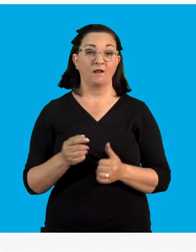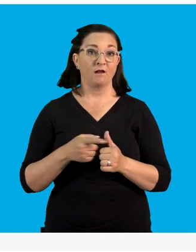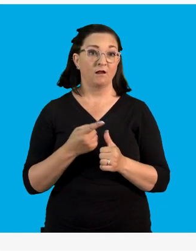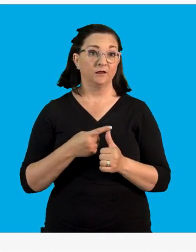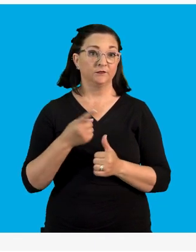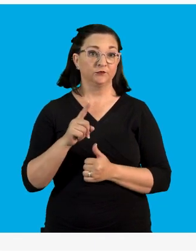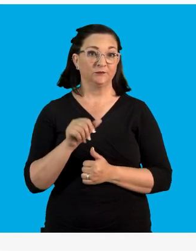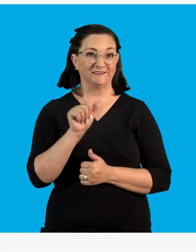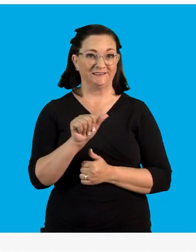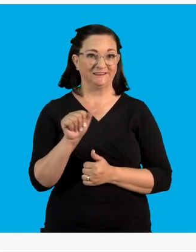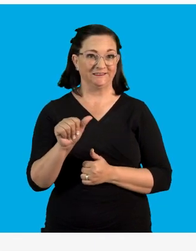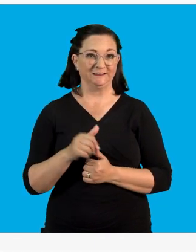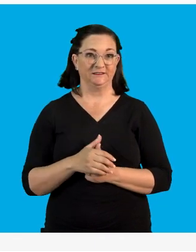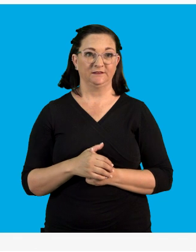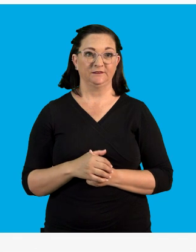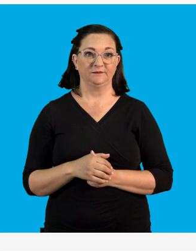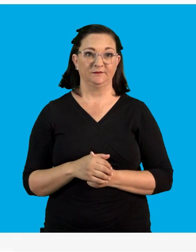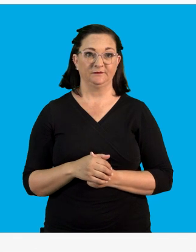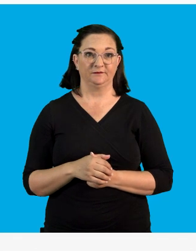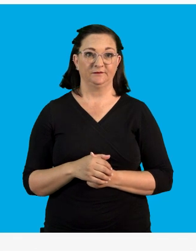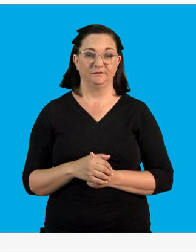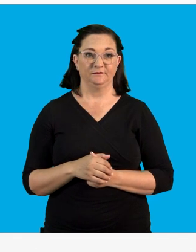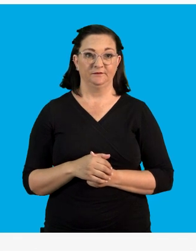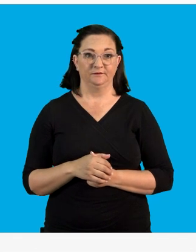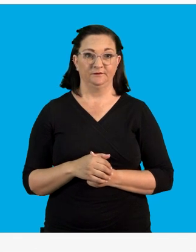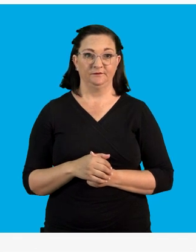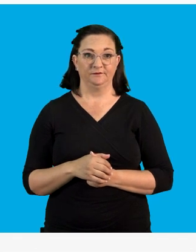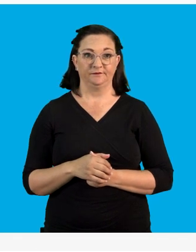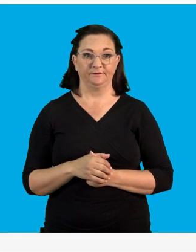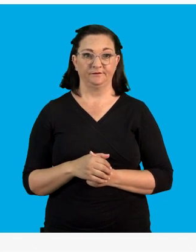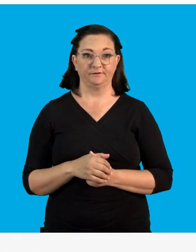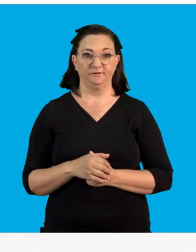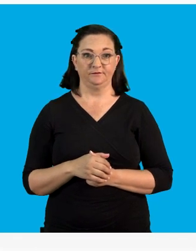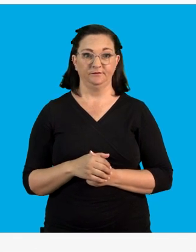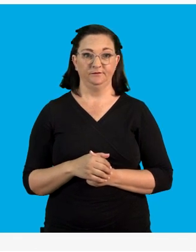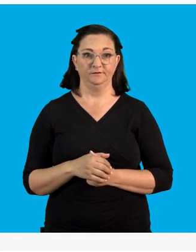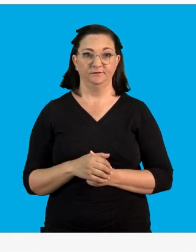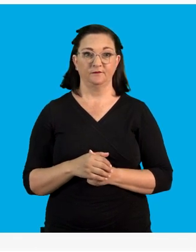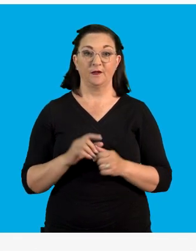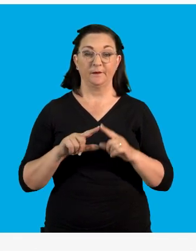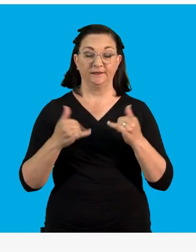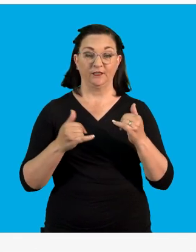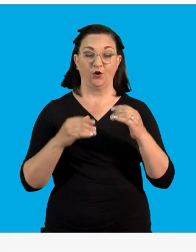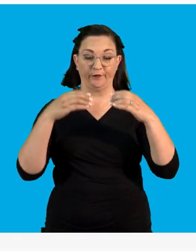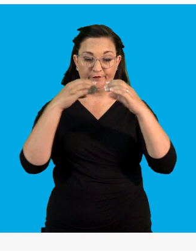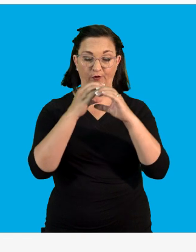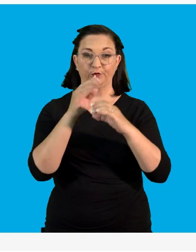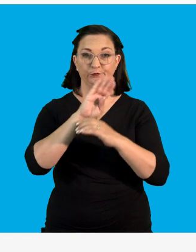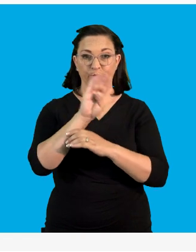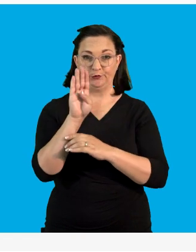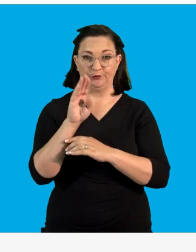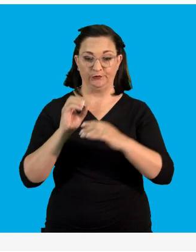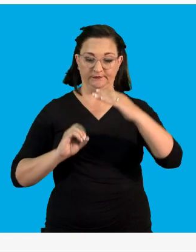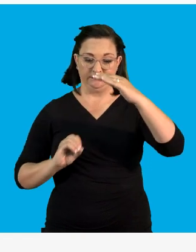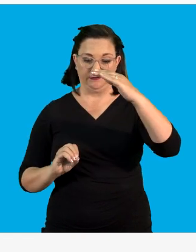there it gives us 66 degrees, and that we are using again the blue markings starting